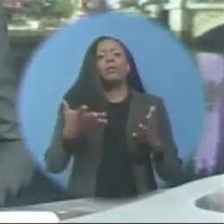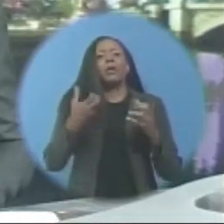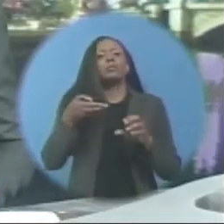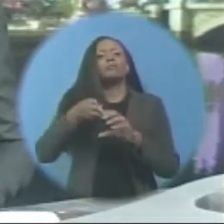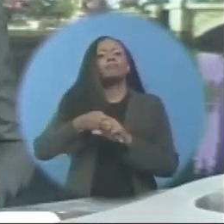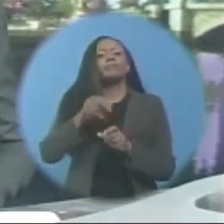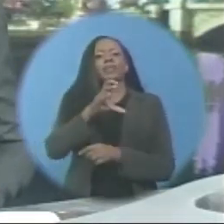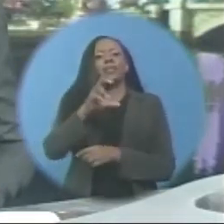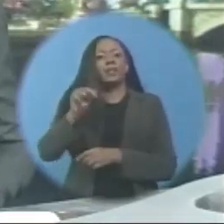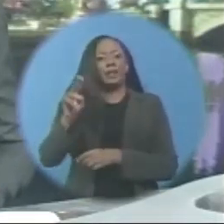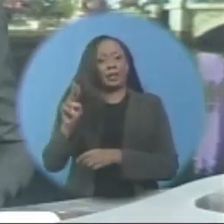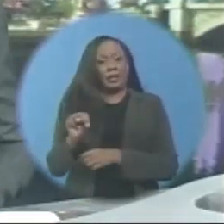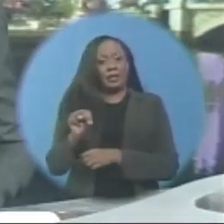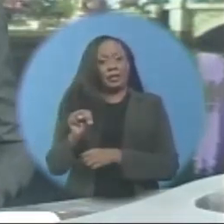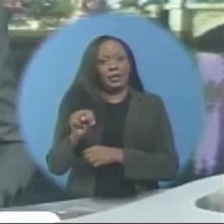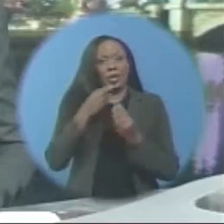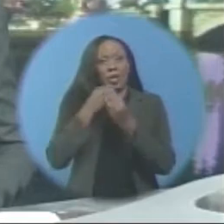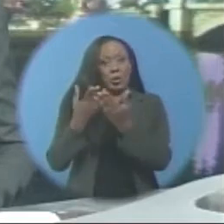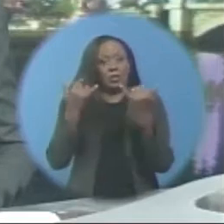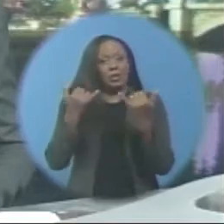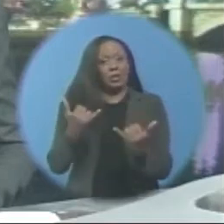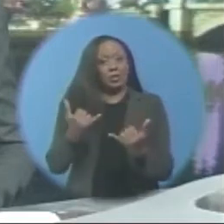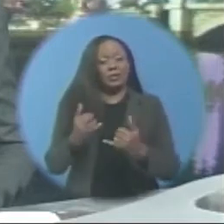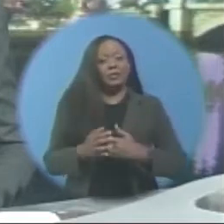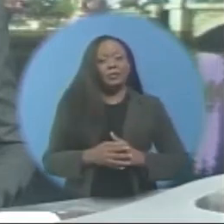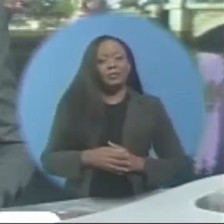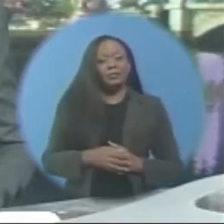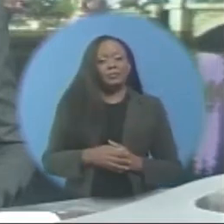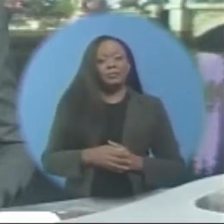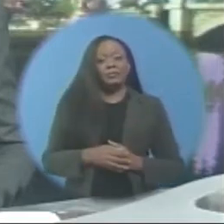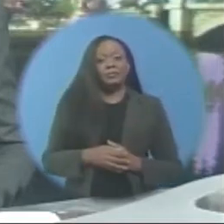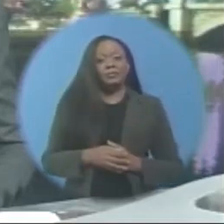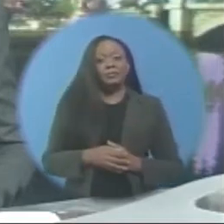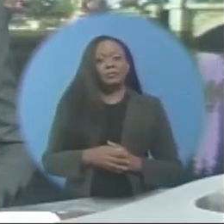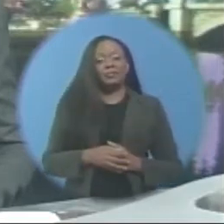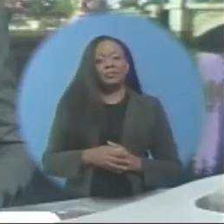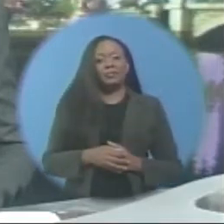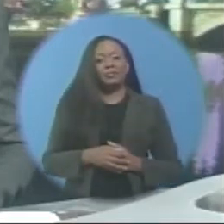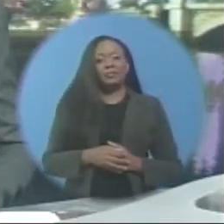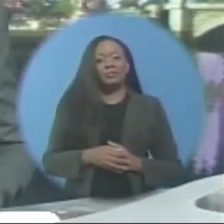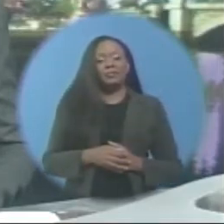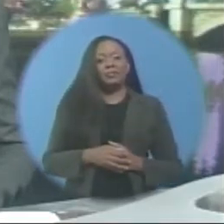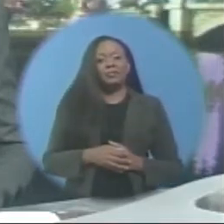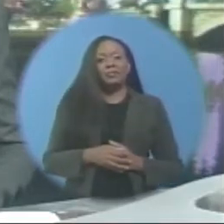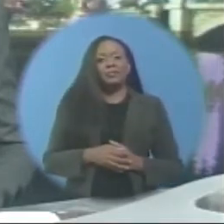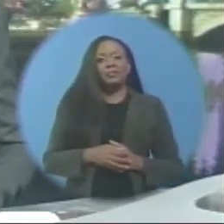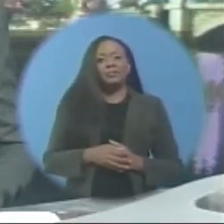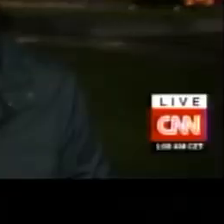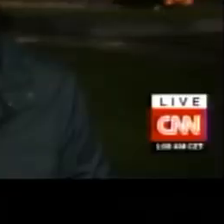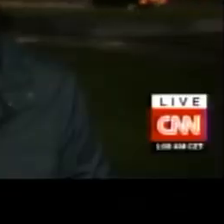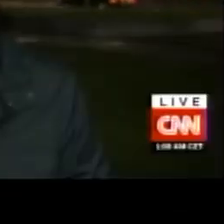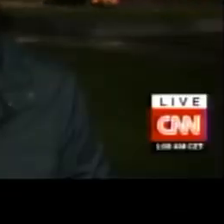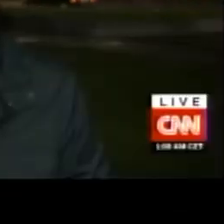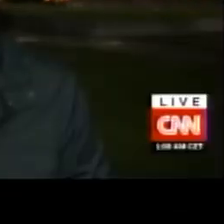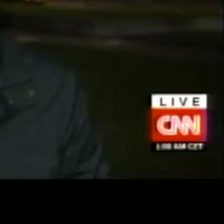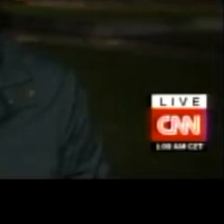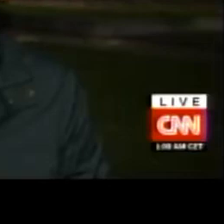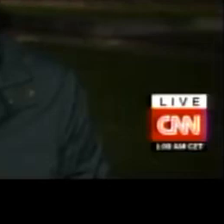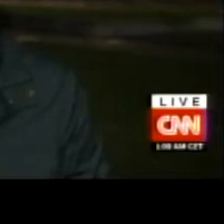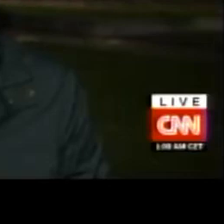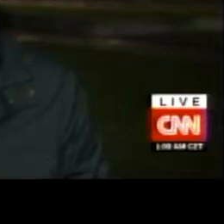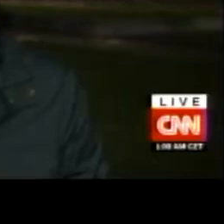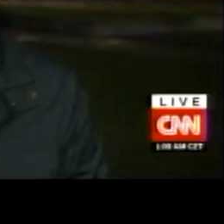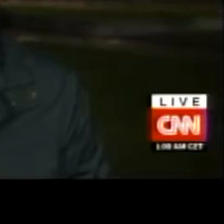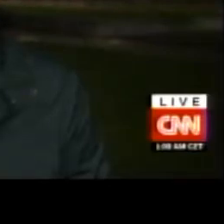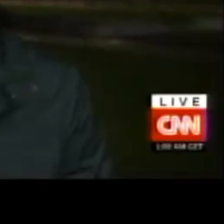update on this situation. Here in the UK, but also a big test of Theresa May's leadership. And that vote is happening on